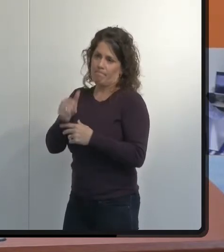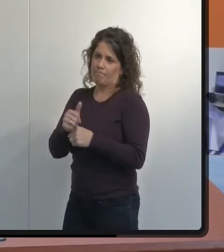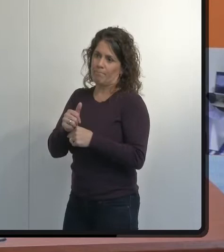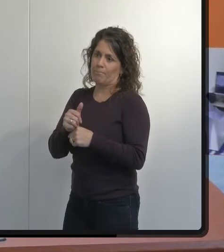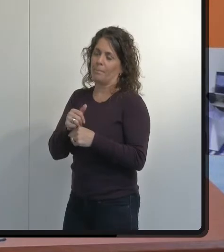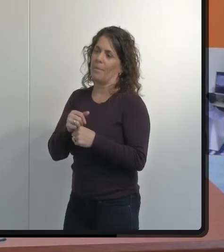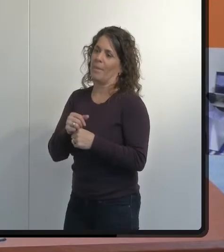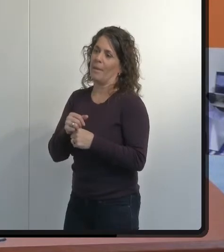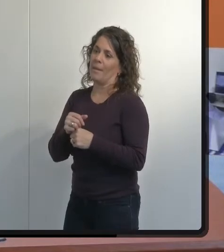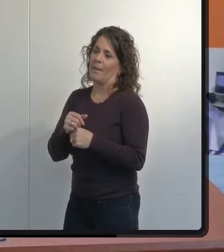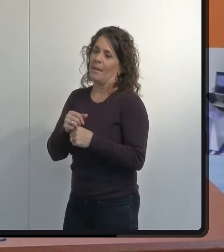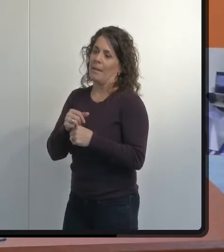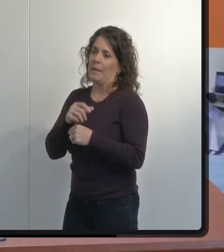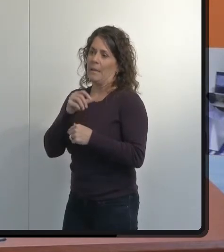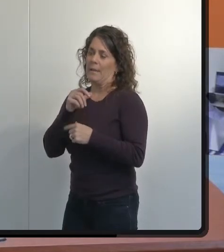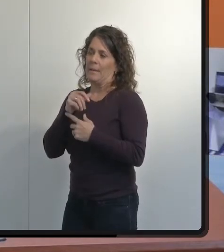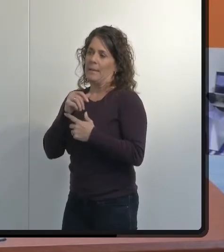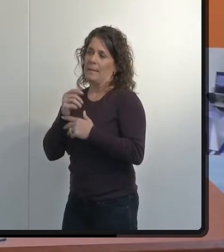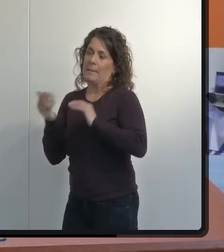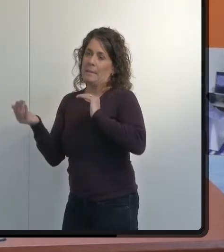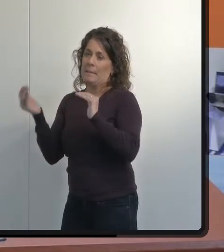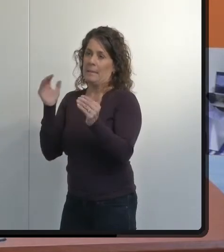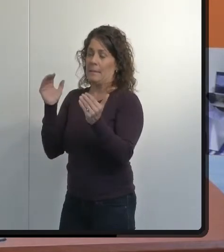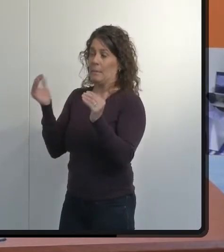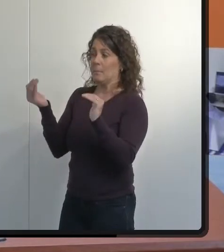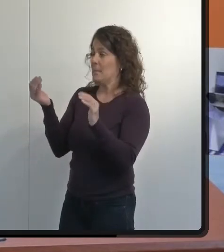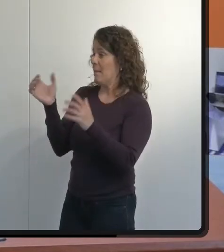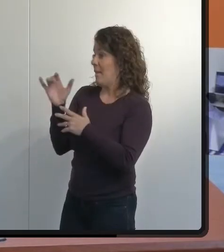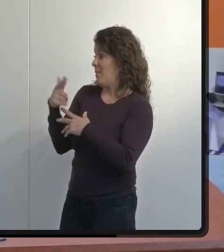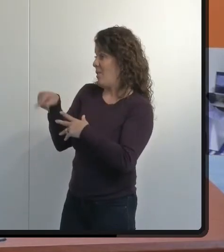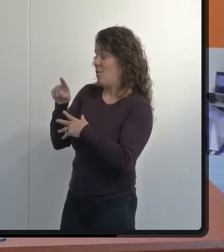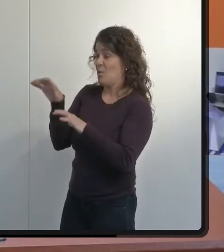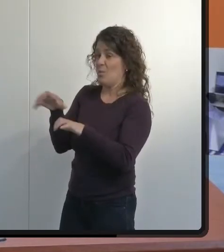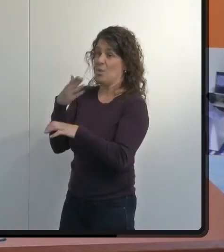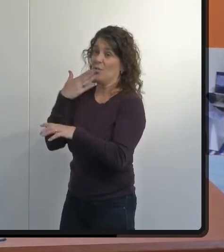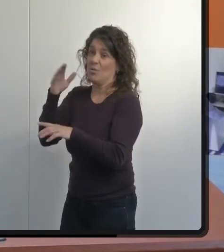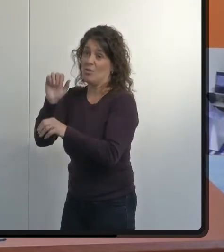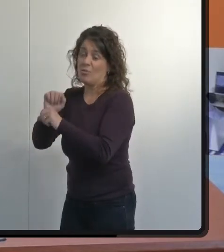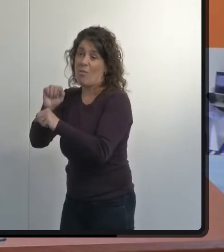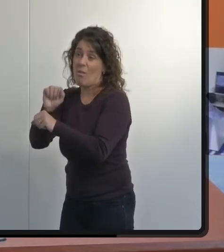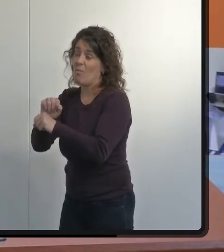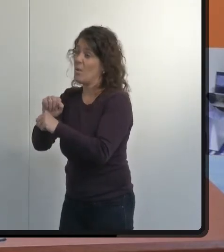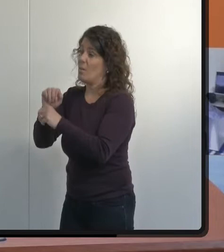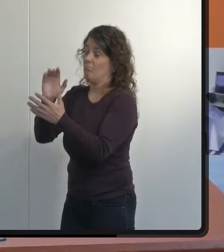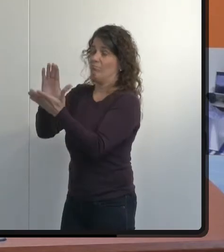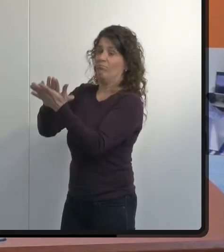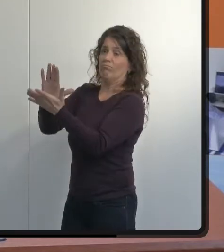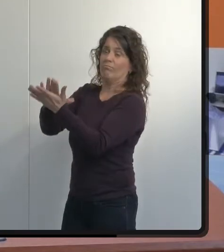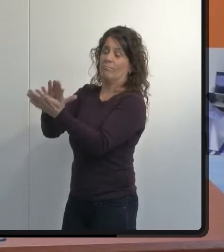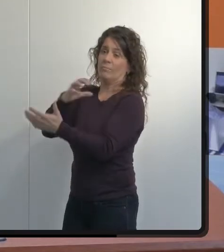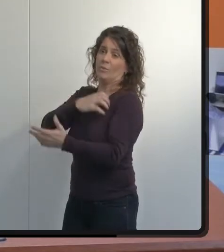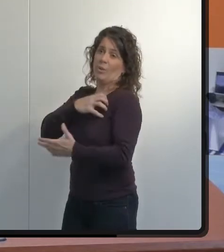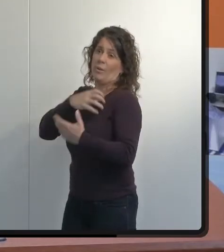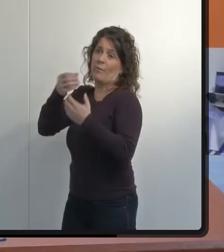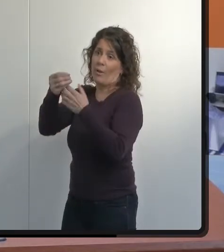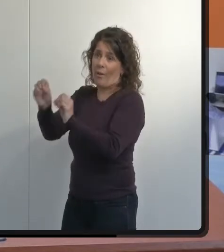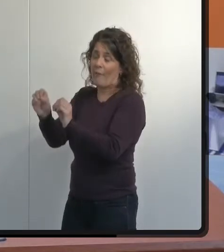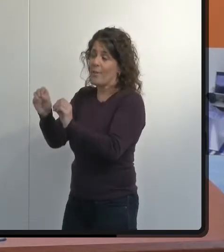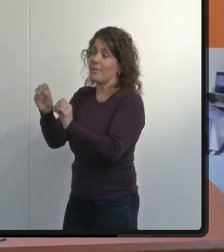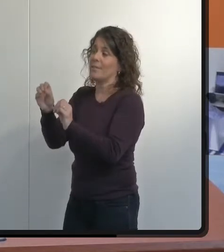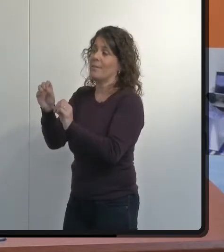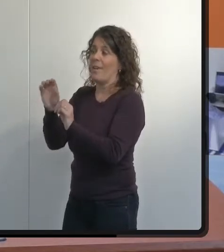unreal, but a huge applause to our sheriff's office for the excellent